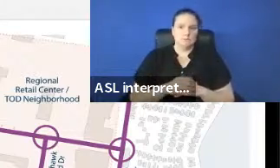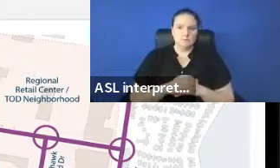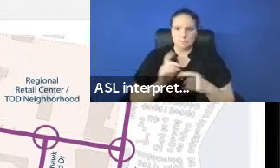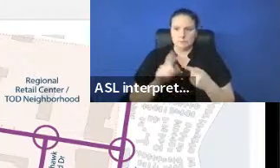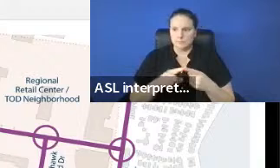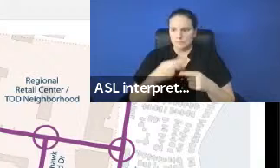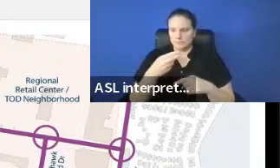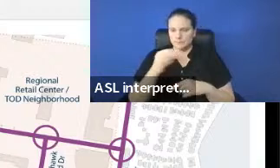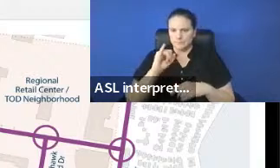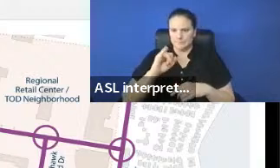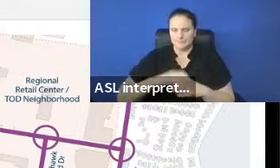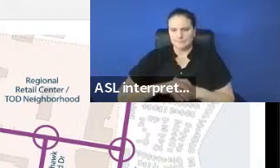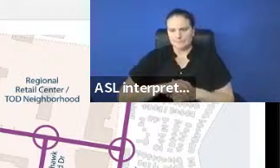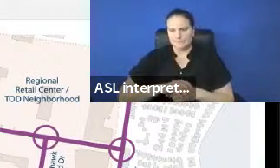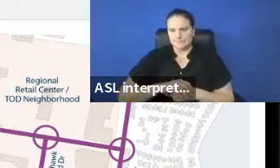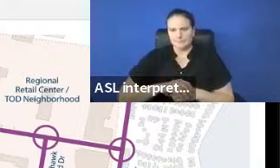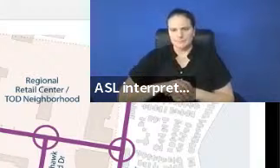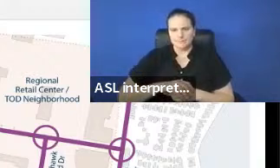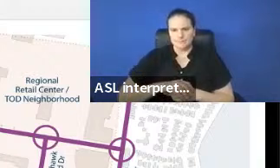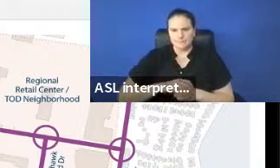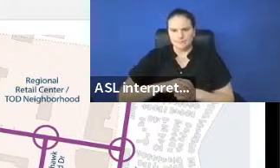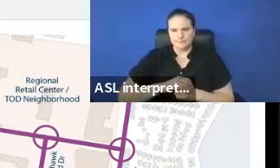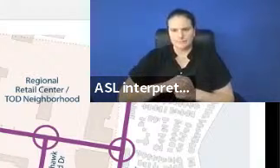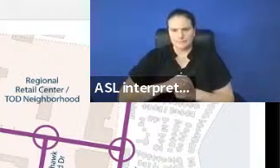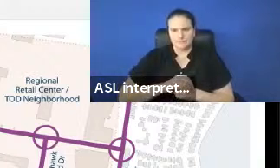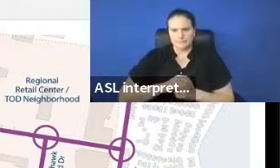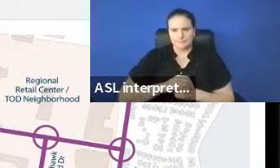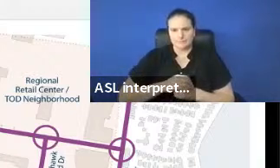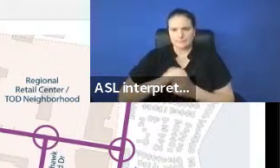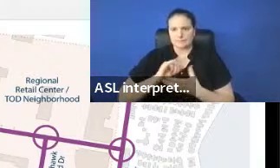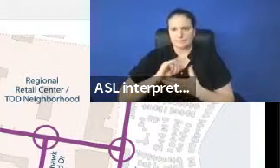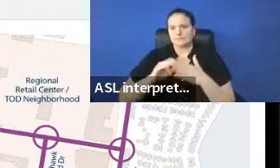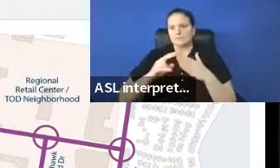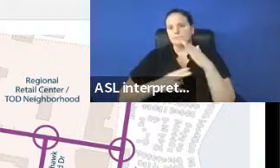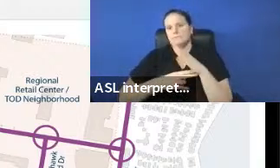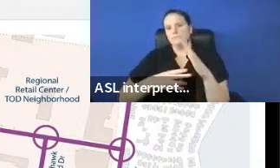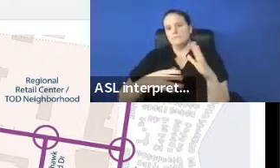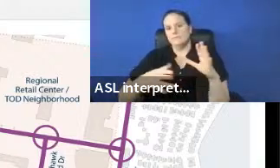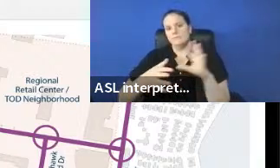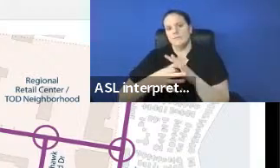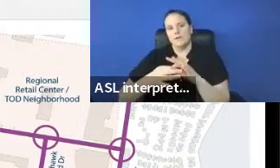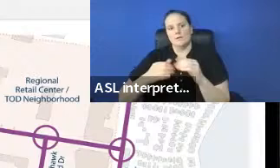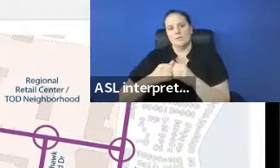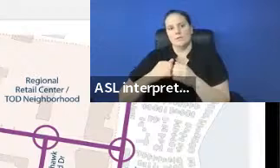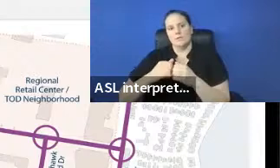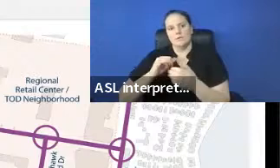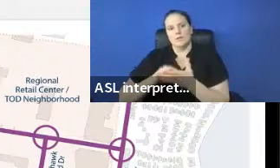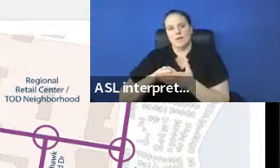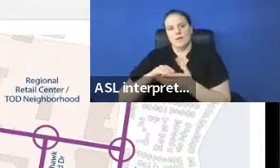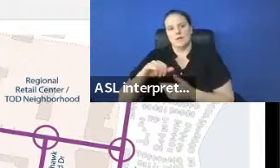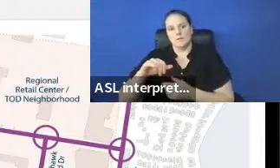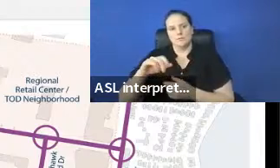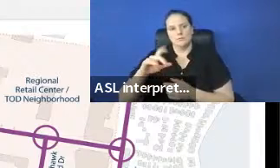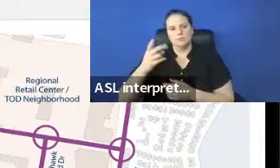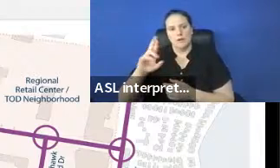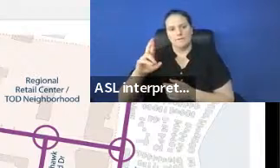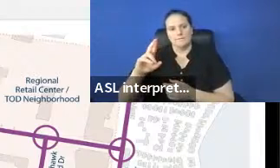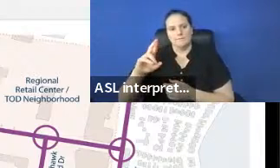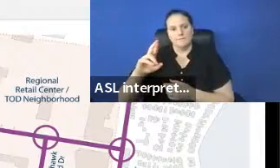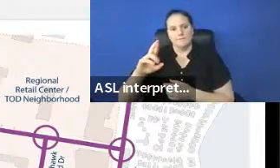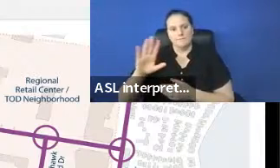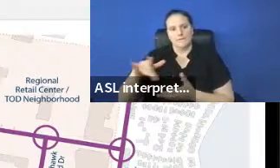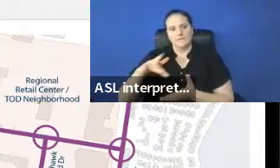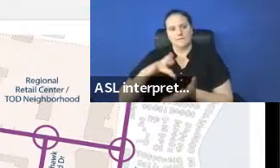Island. And that bridge connects with the new Tomahawk Island Drive extension in the center of the